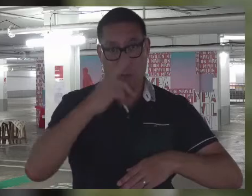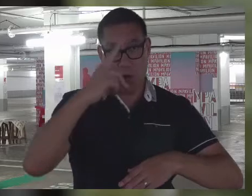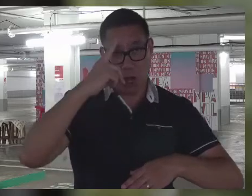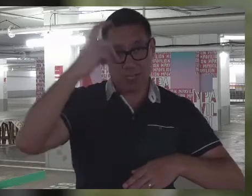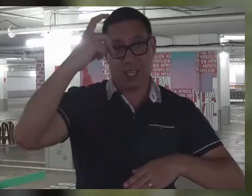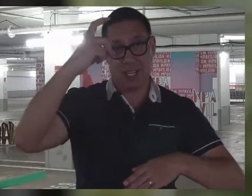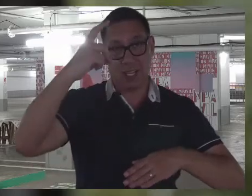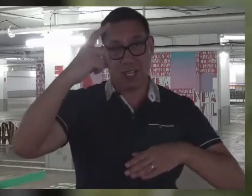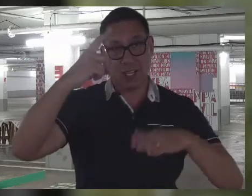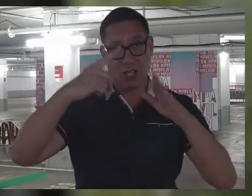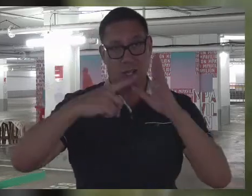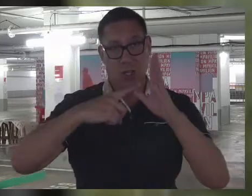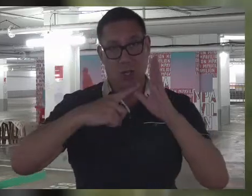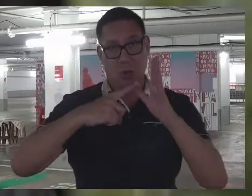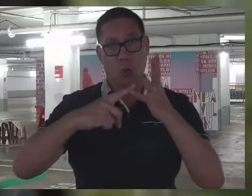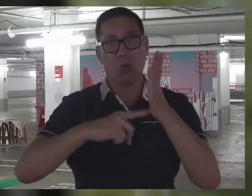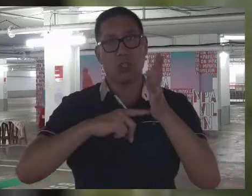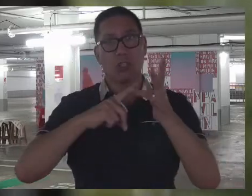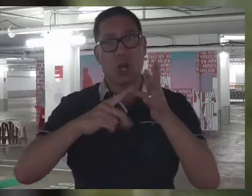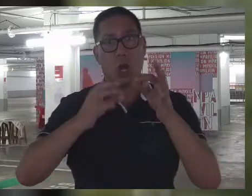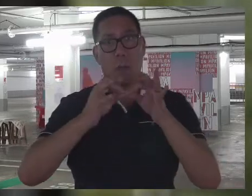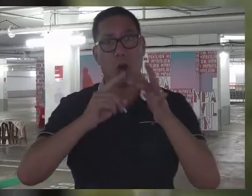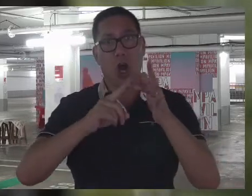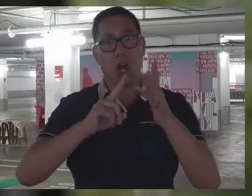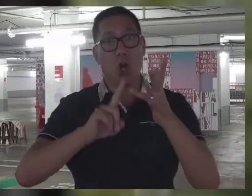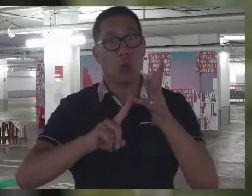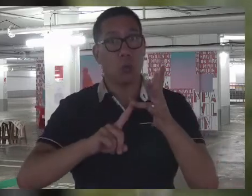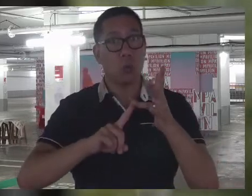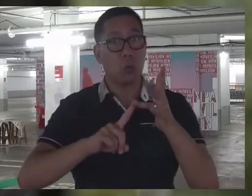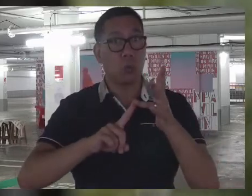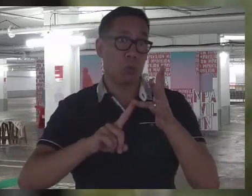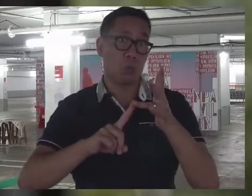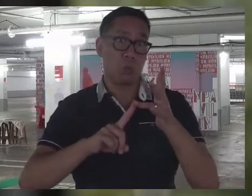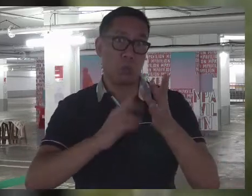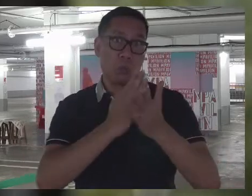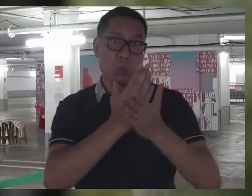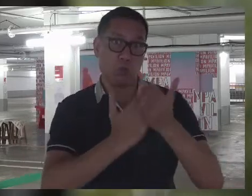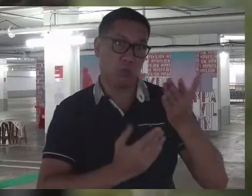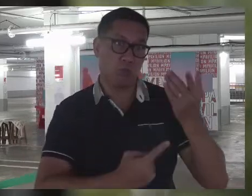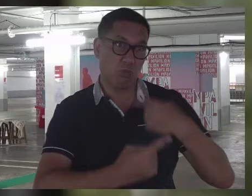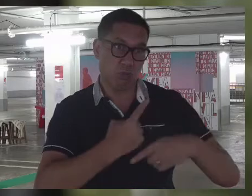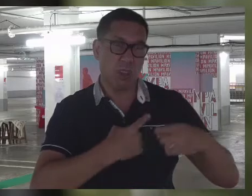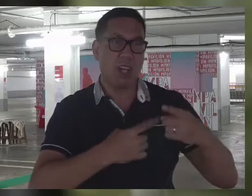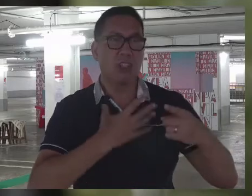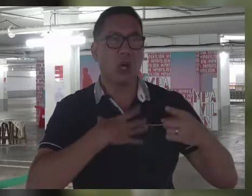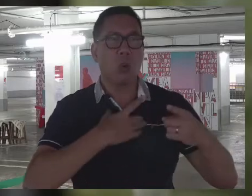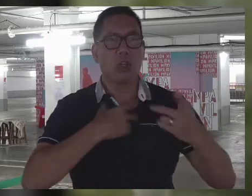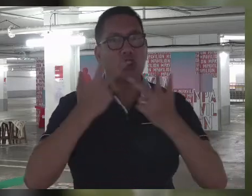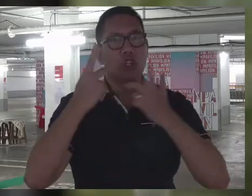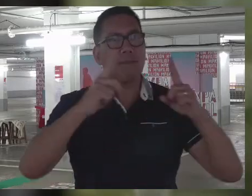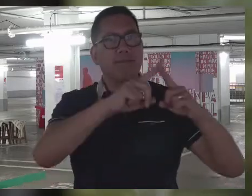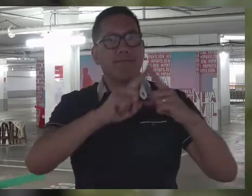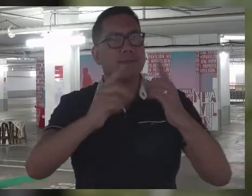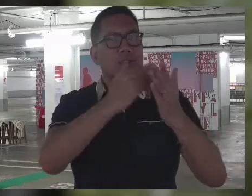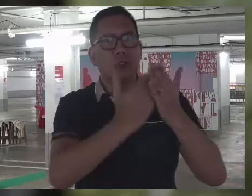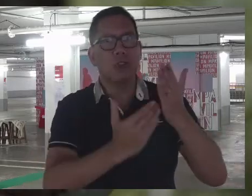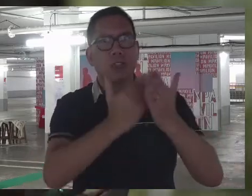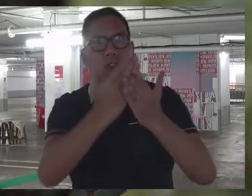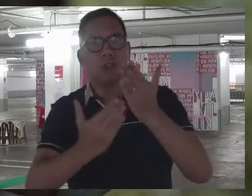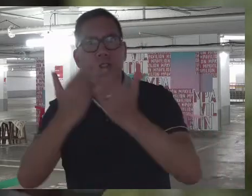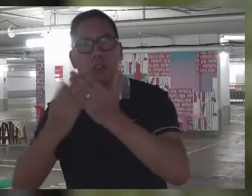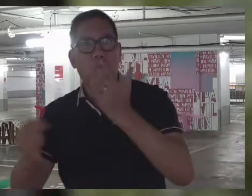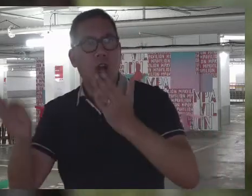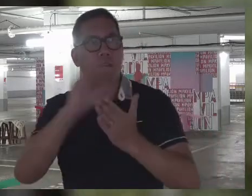the autobiographical. So I really start at that starting point, and I want to create various try to explore the narratives